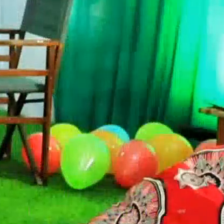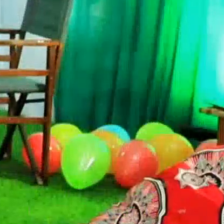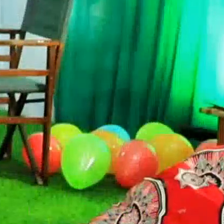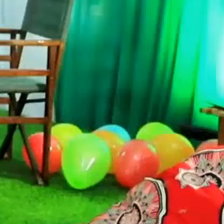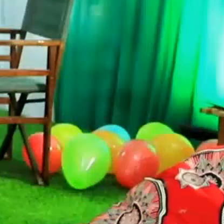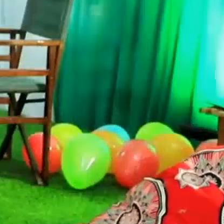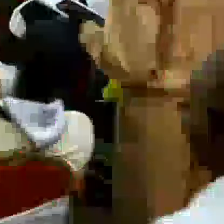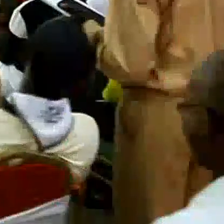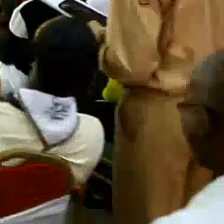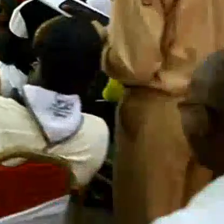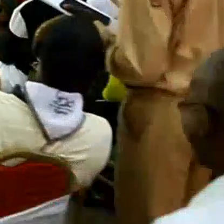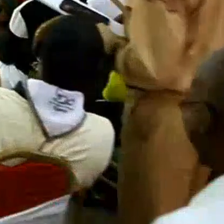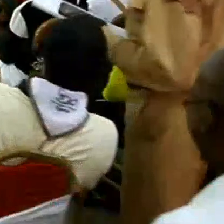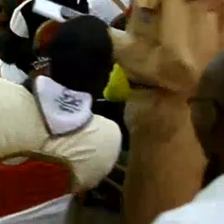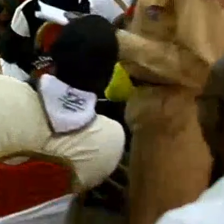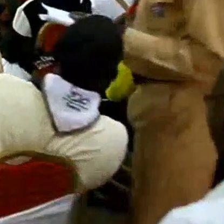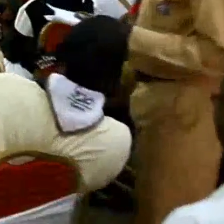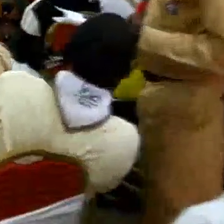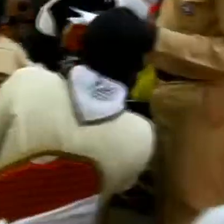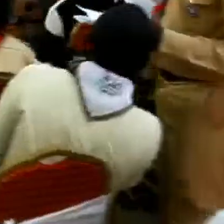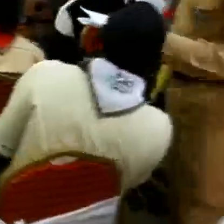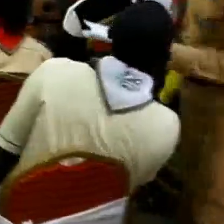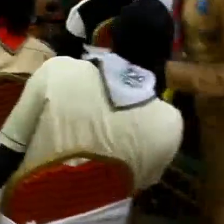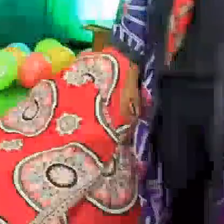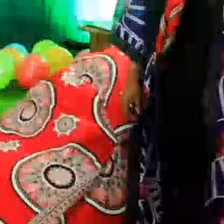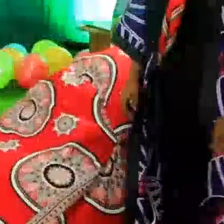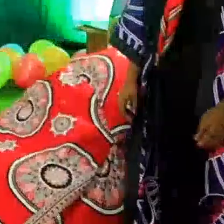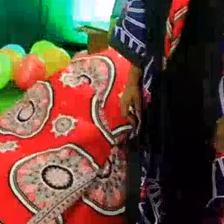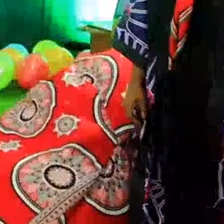today? Yeah.